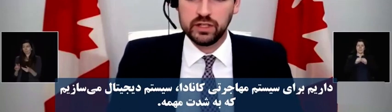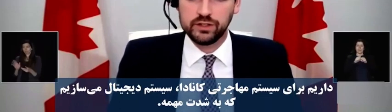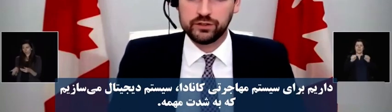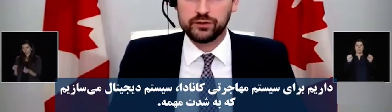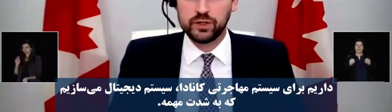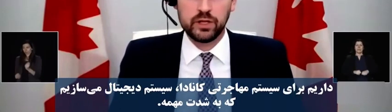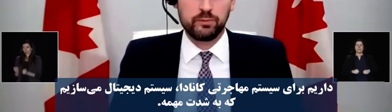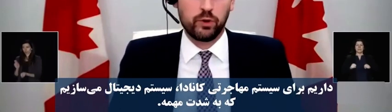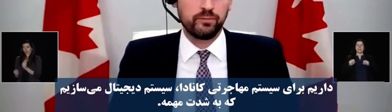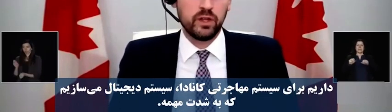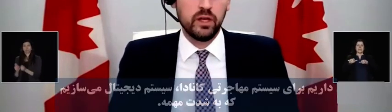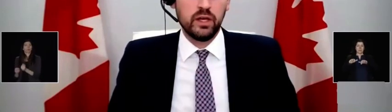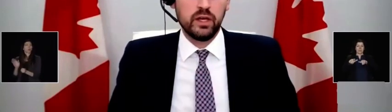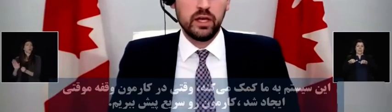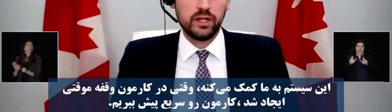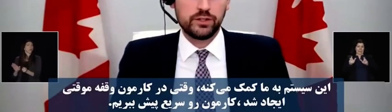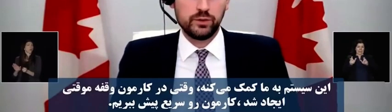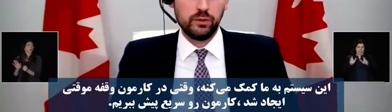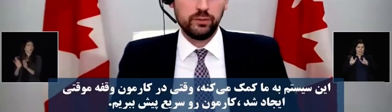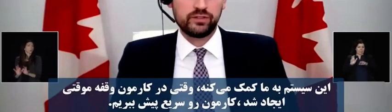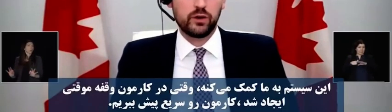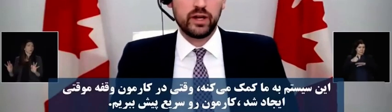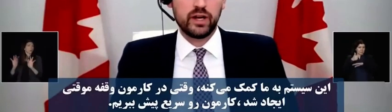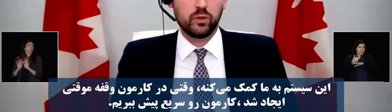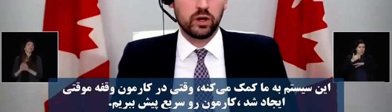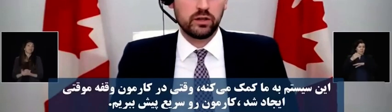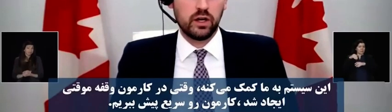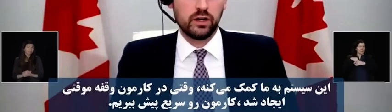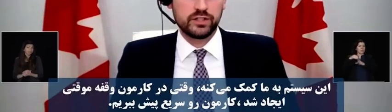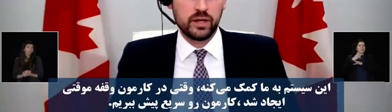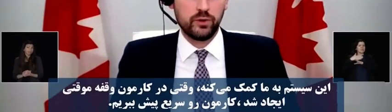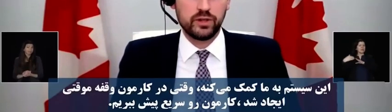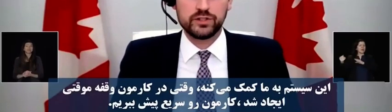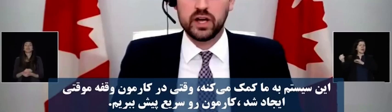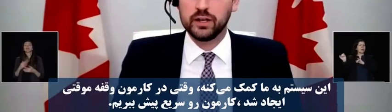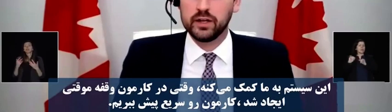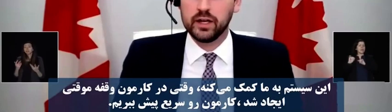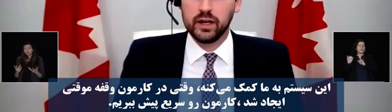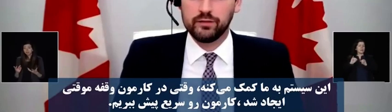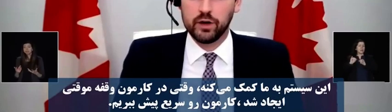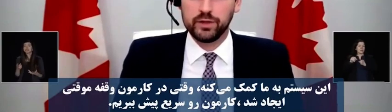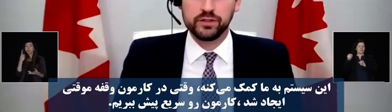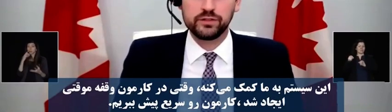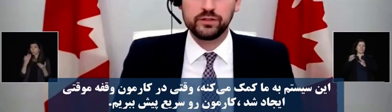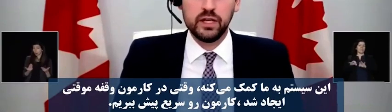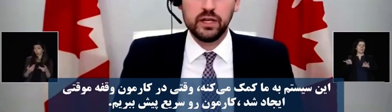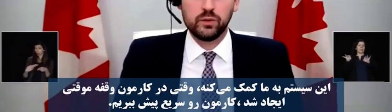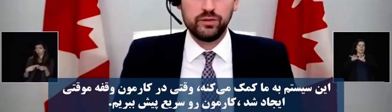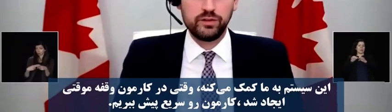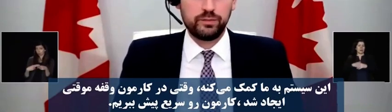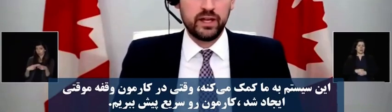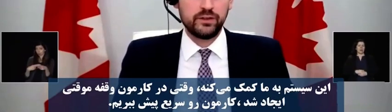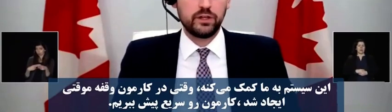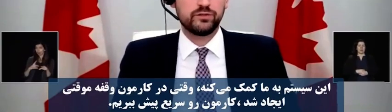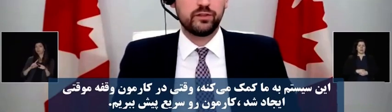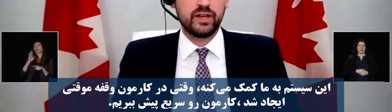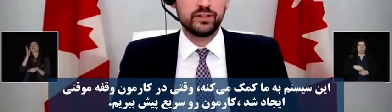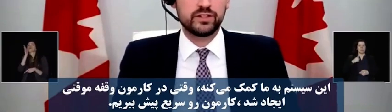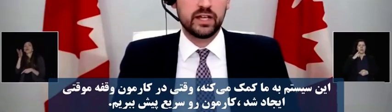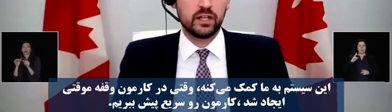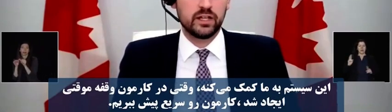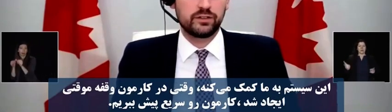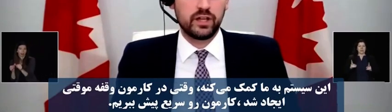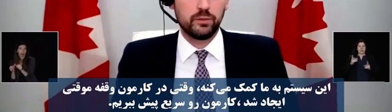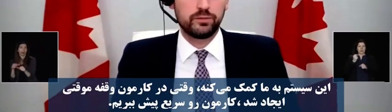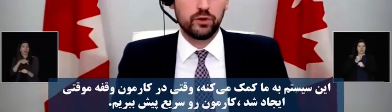immigration is extremely important. And to help accelerate our work on the temporary side of our business, we've expanded the use of